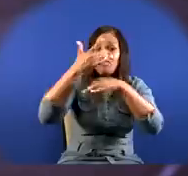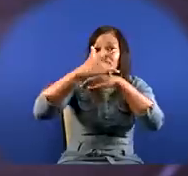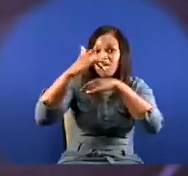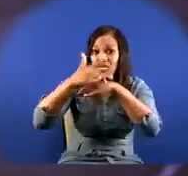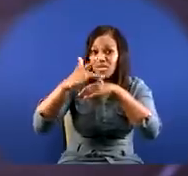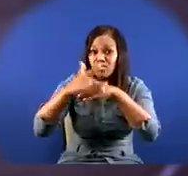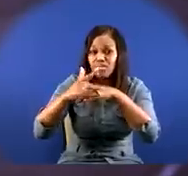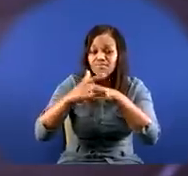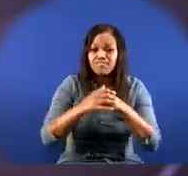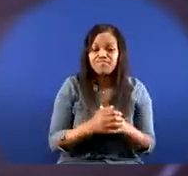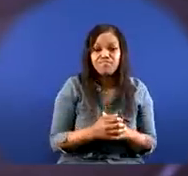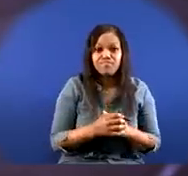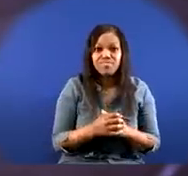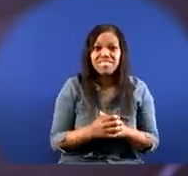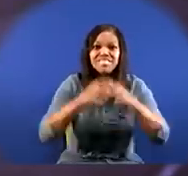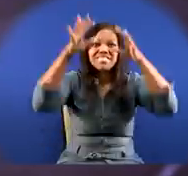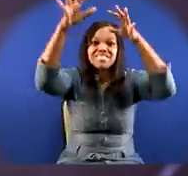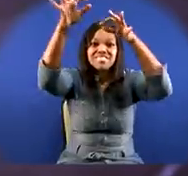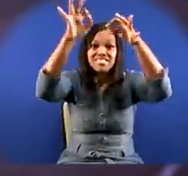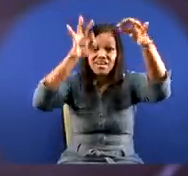The tearing of the veil